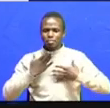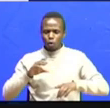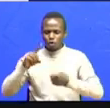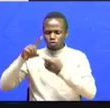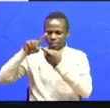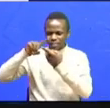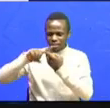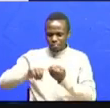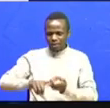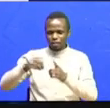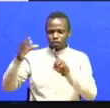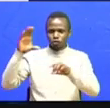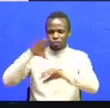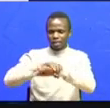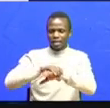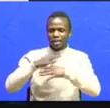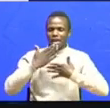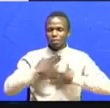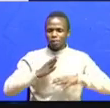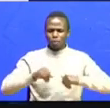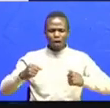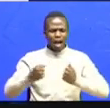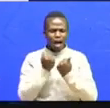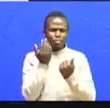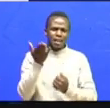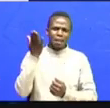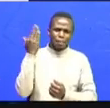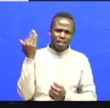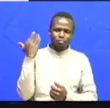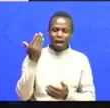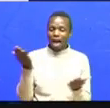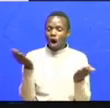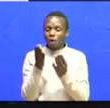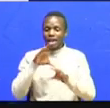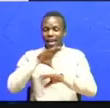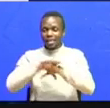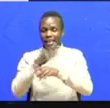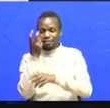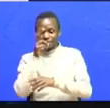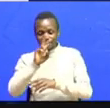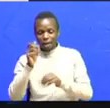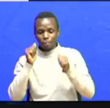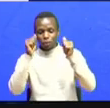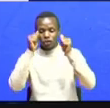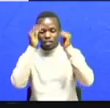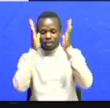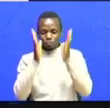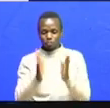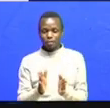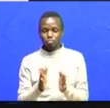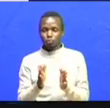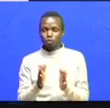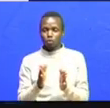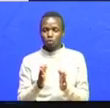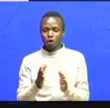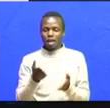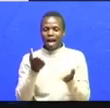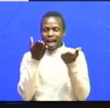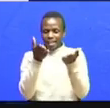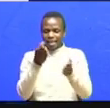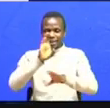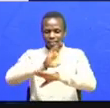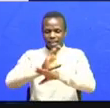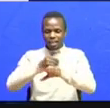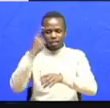lead the people, because that has happened of late, where we find that our political leaders now do not attend church for